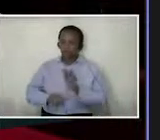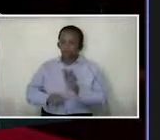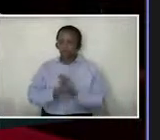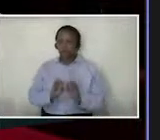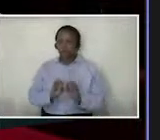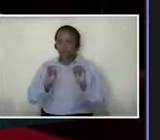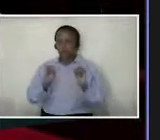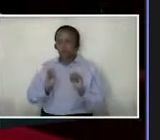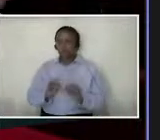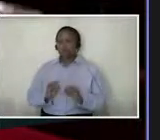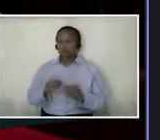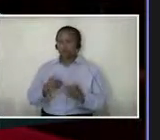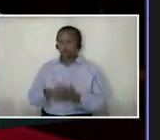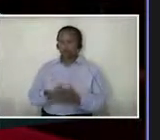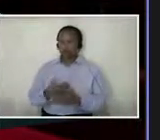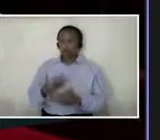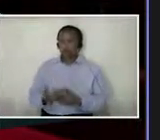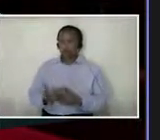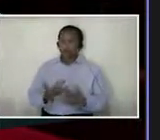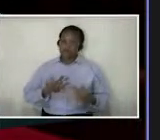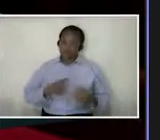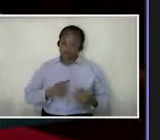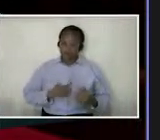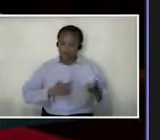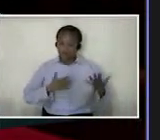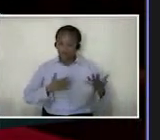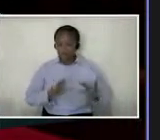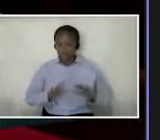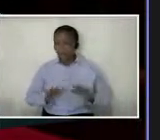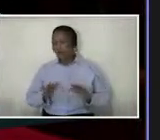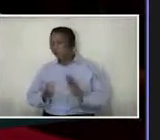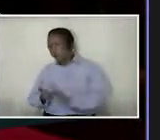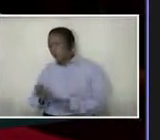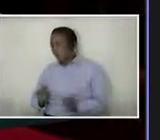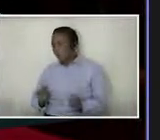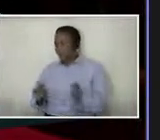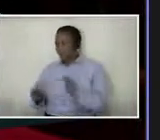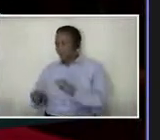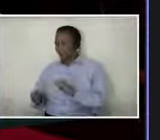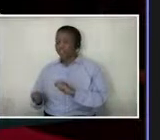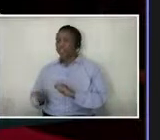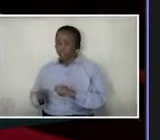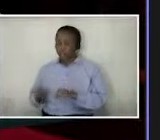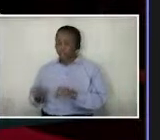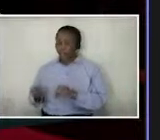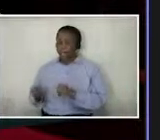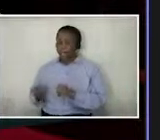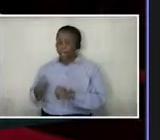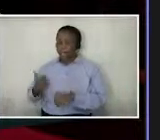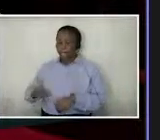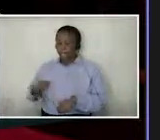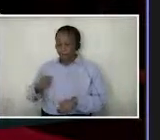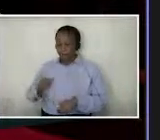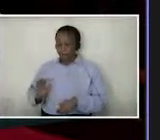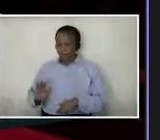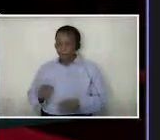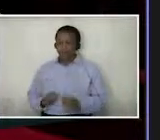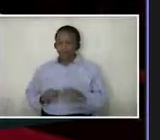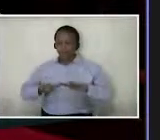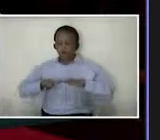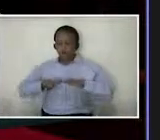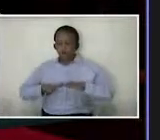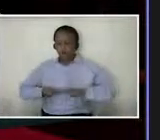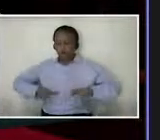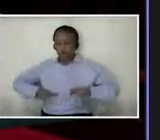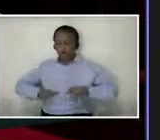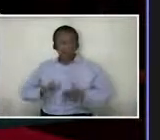then ahambe ayovela ku municipality Y. That's the coalition. And then lower level posts